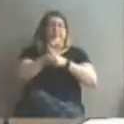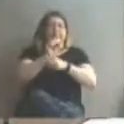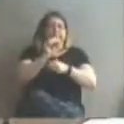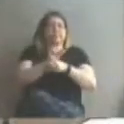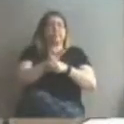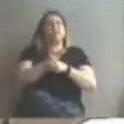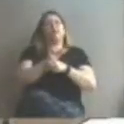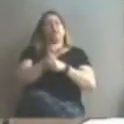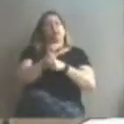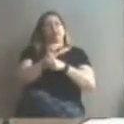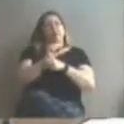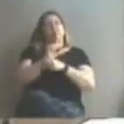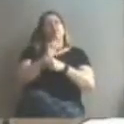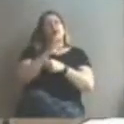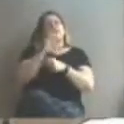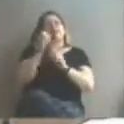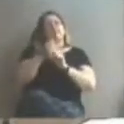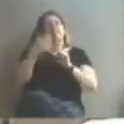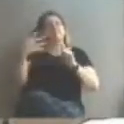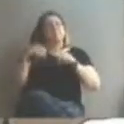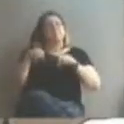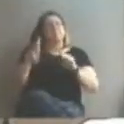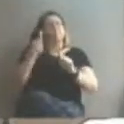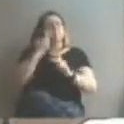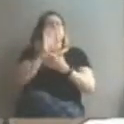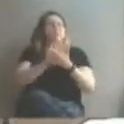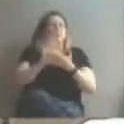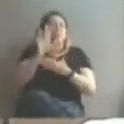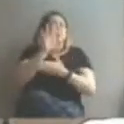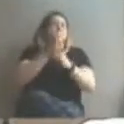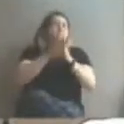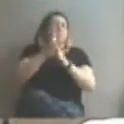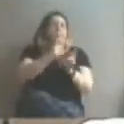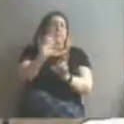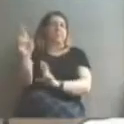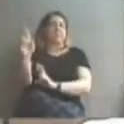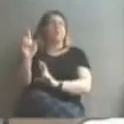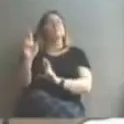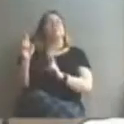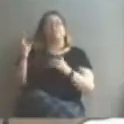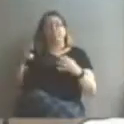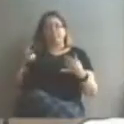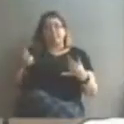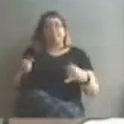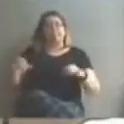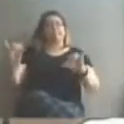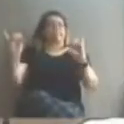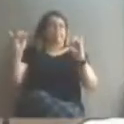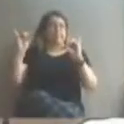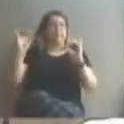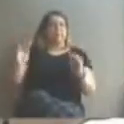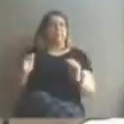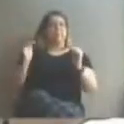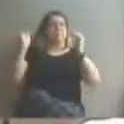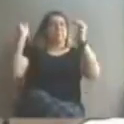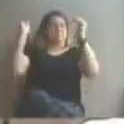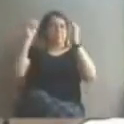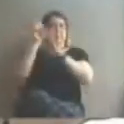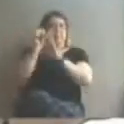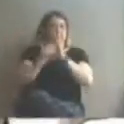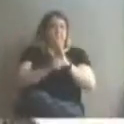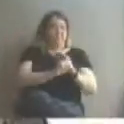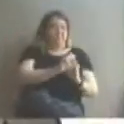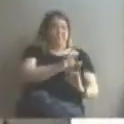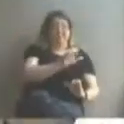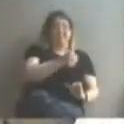inequity, and expanded opportunities for college and career readiness, all while improving their ranking in the state from the